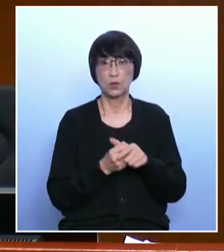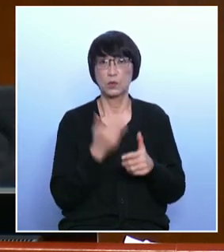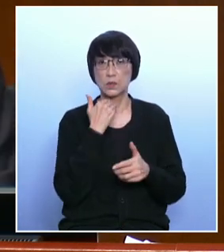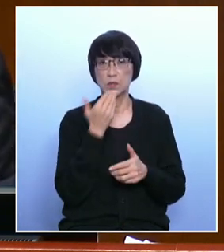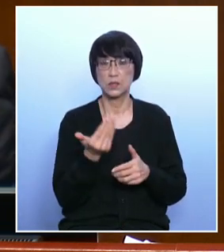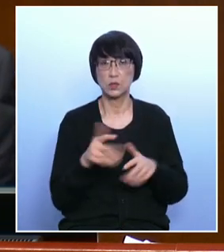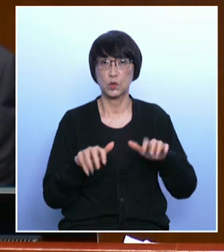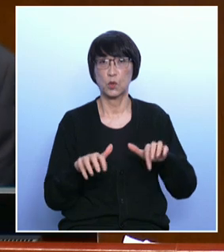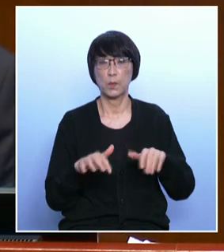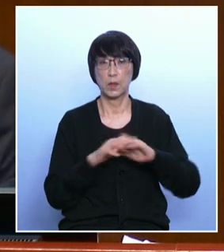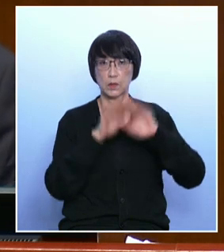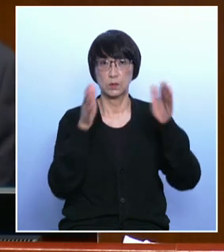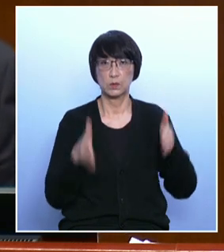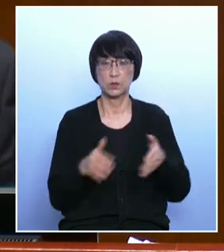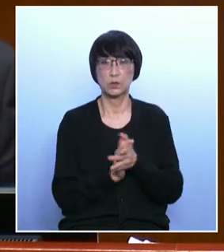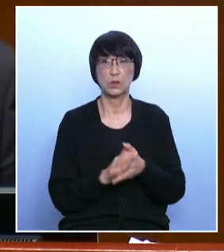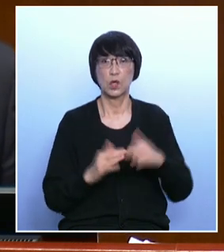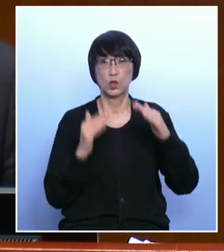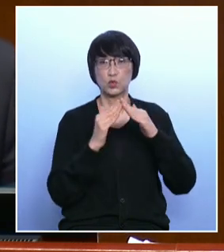Paper number 1.